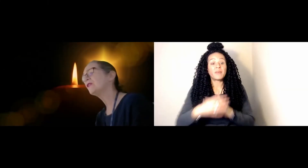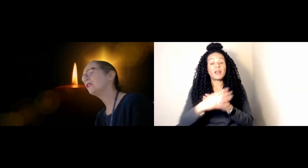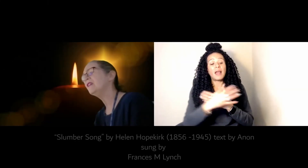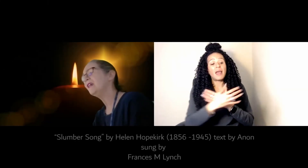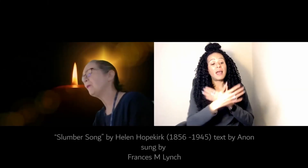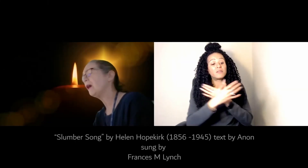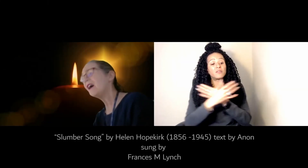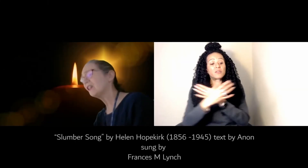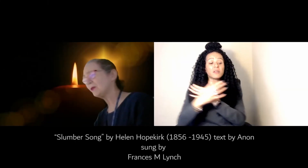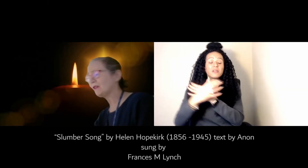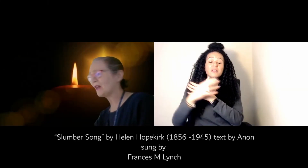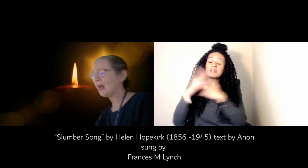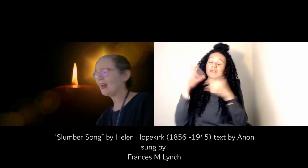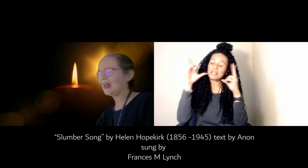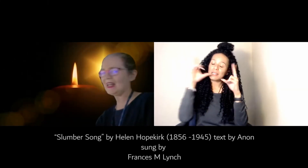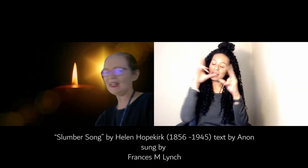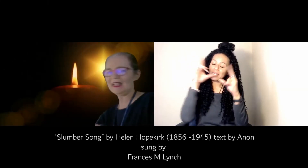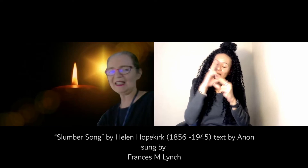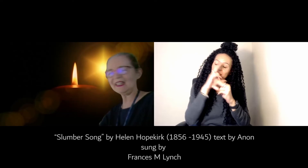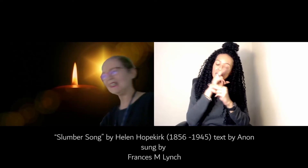Angels of sleep are